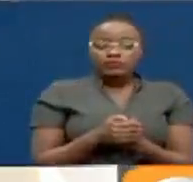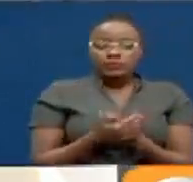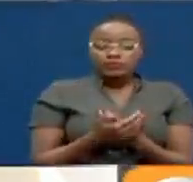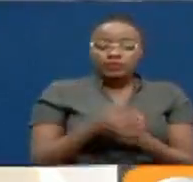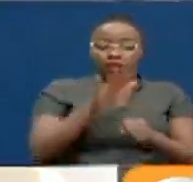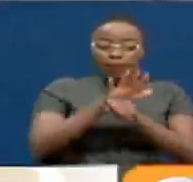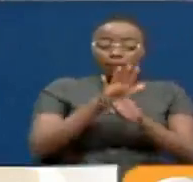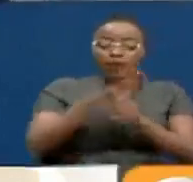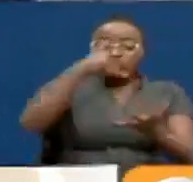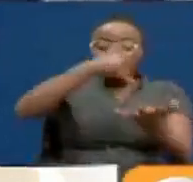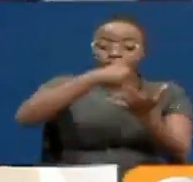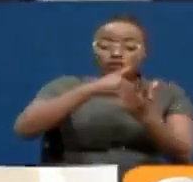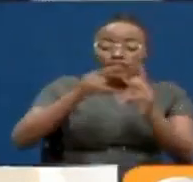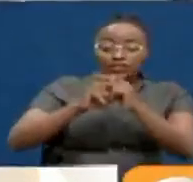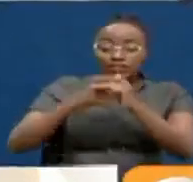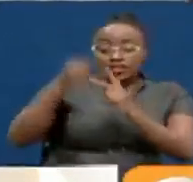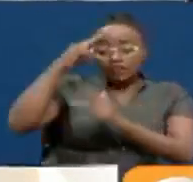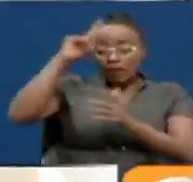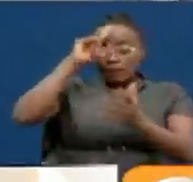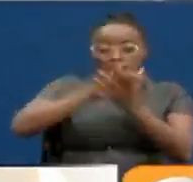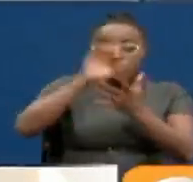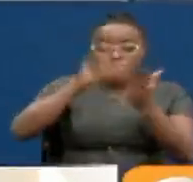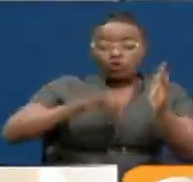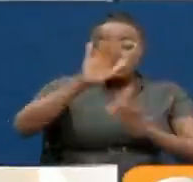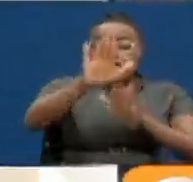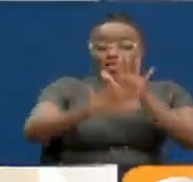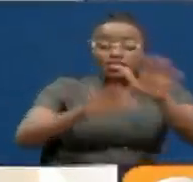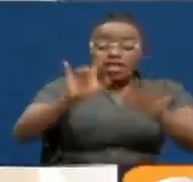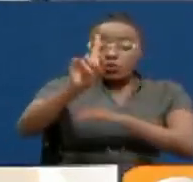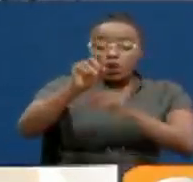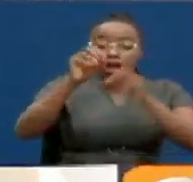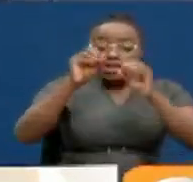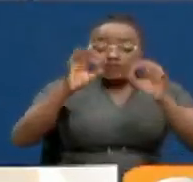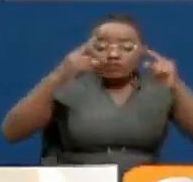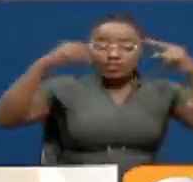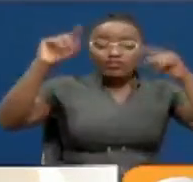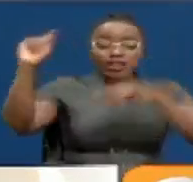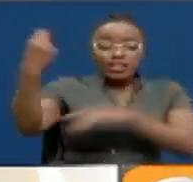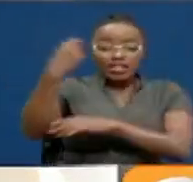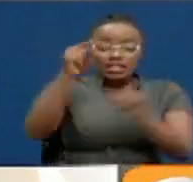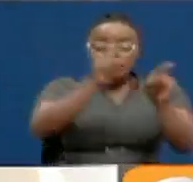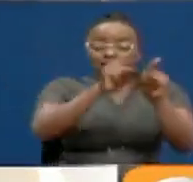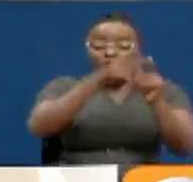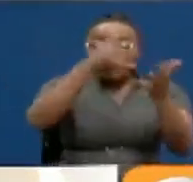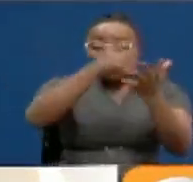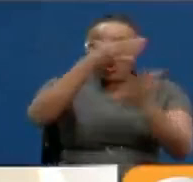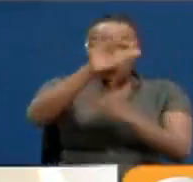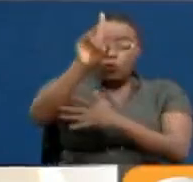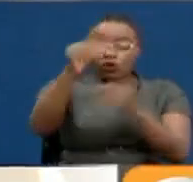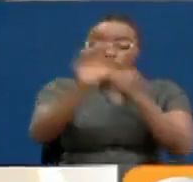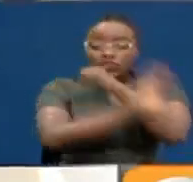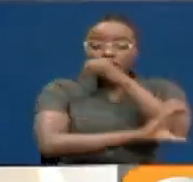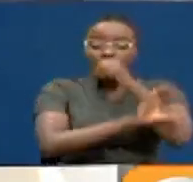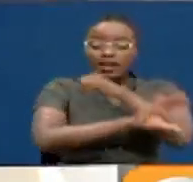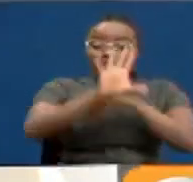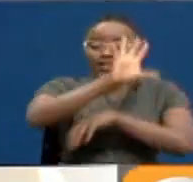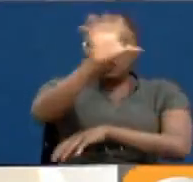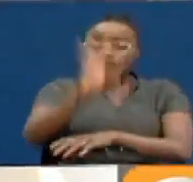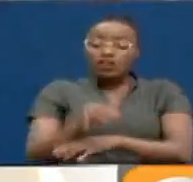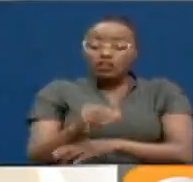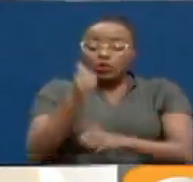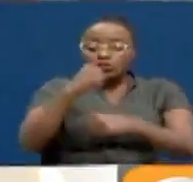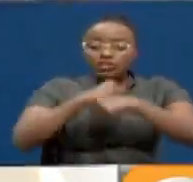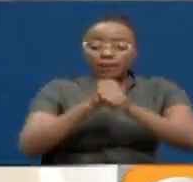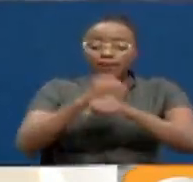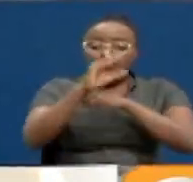Many, including the pioneers of the project, believe that if Nyayo 1 was successful, Kenya would be on the map as one of the countries in Africa that